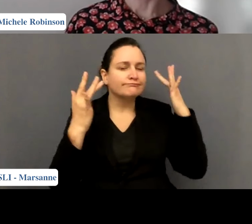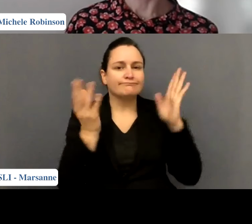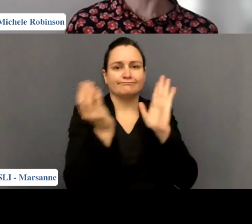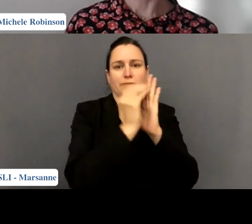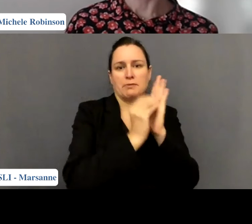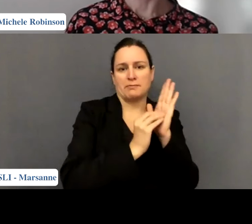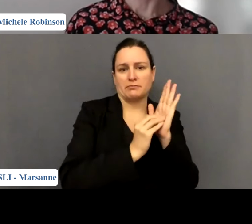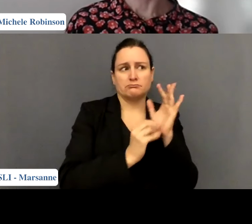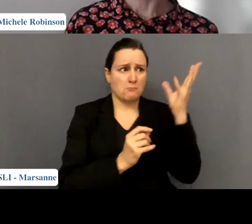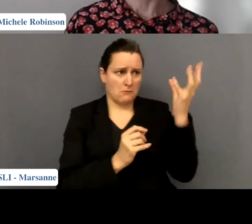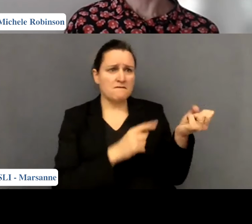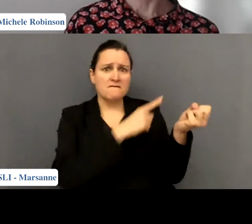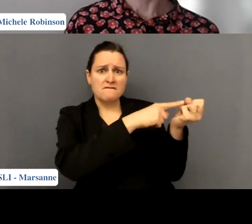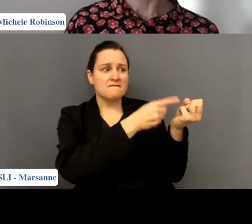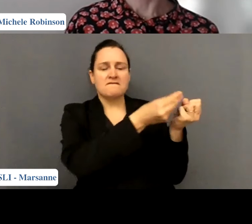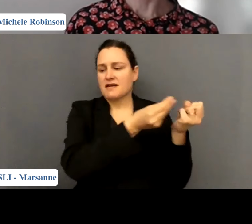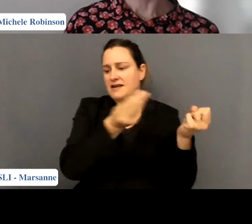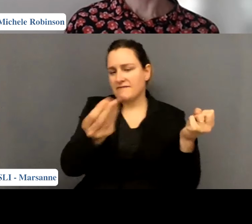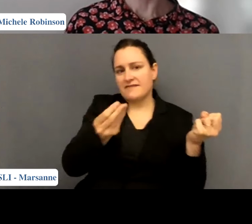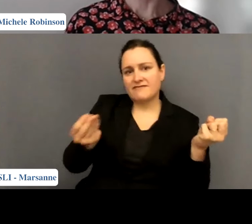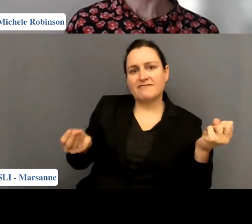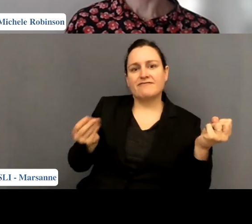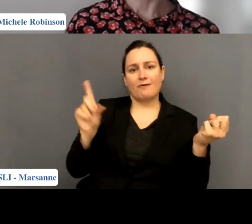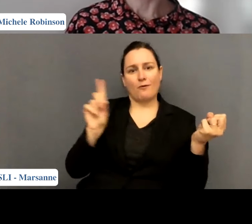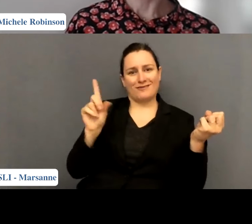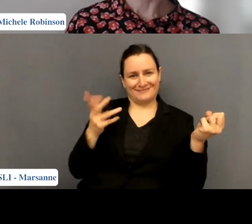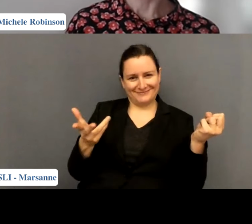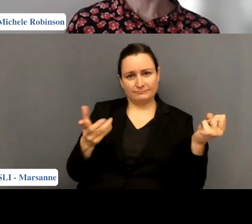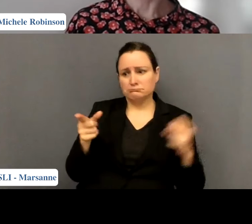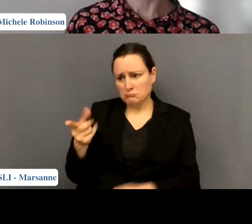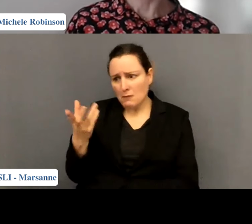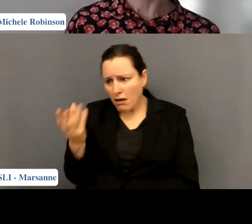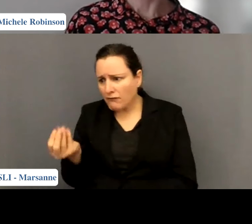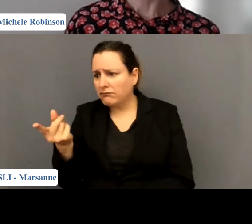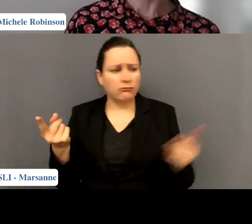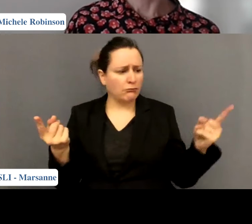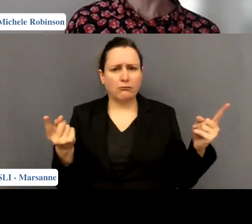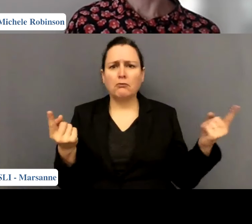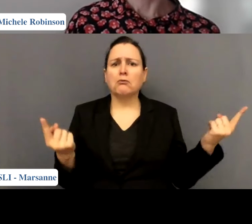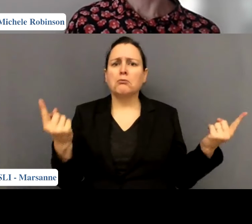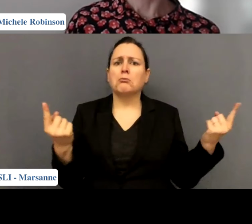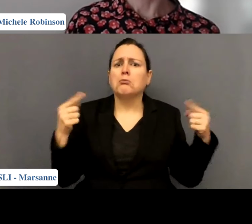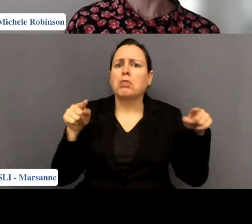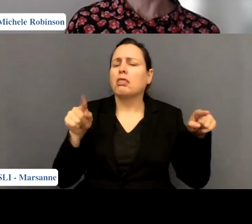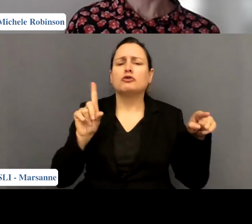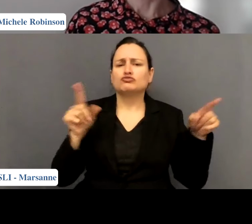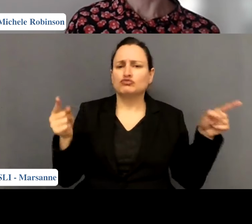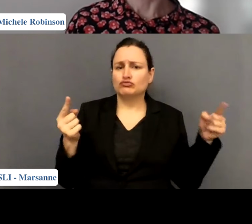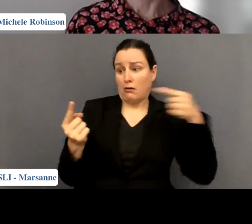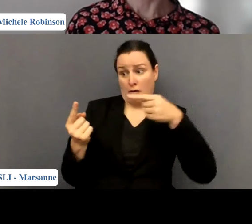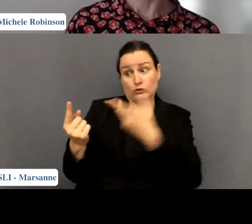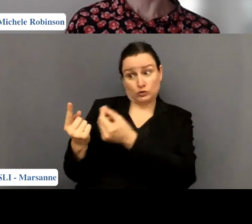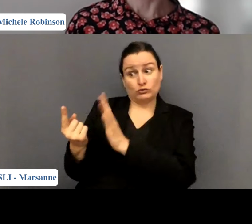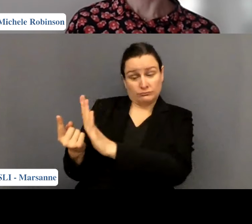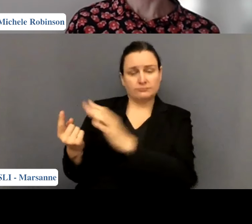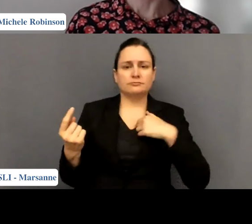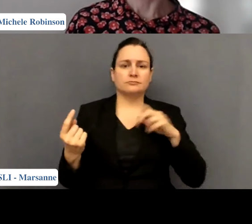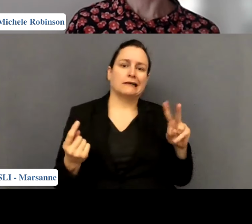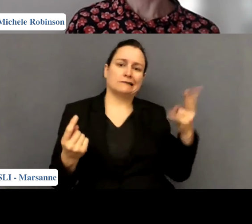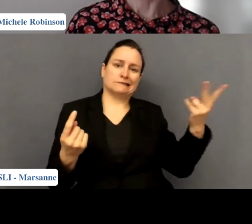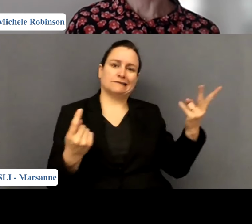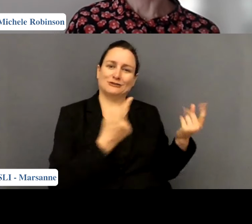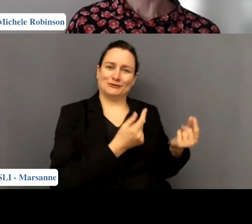resources and overlap and all of that thing, all of that stuff. And I would say, while I don't know how to get them in the room